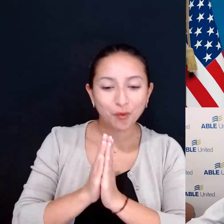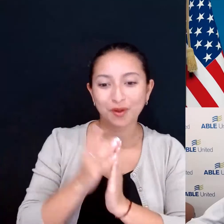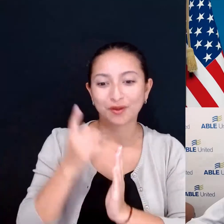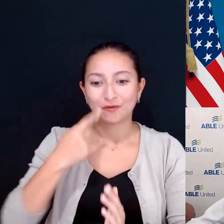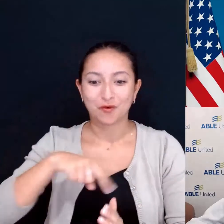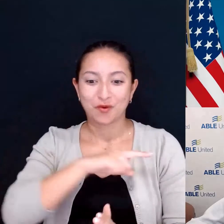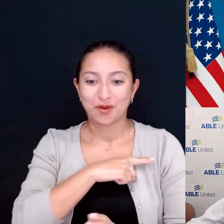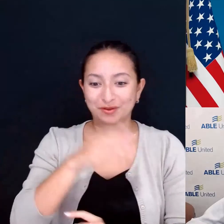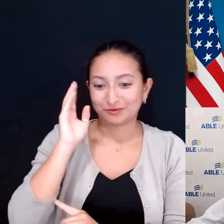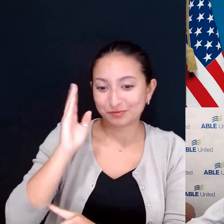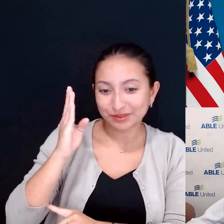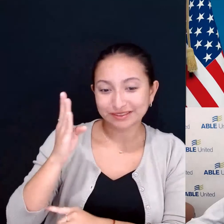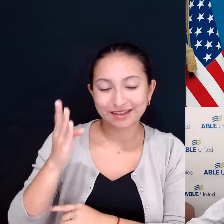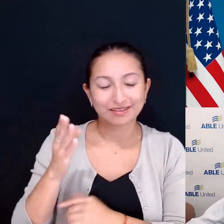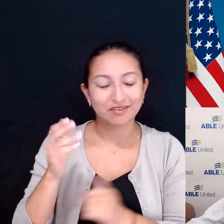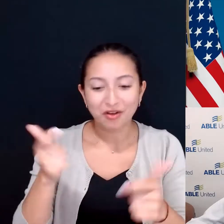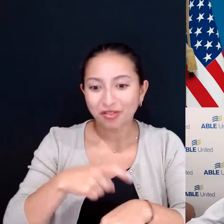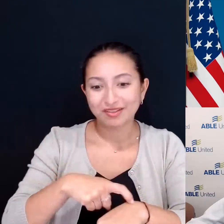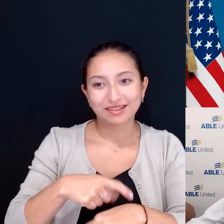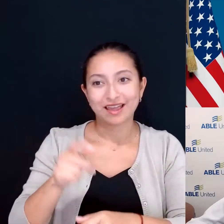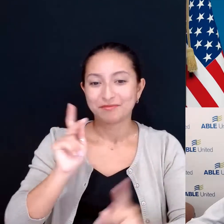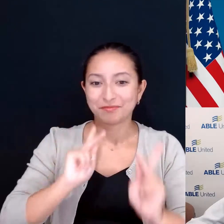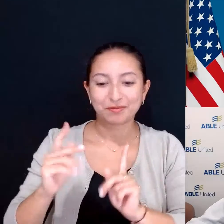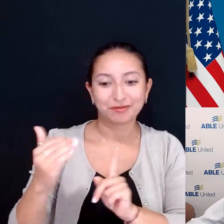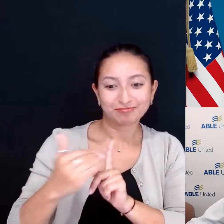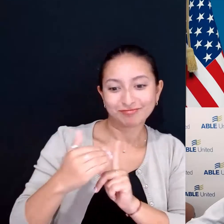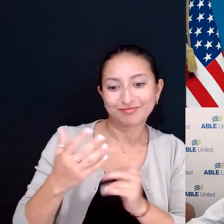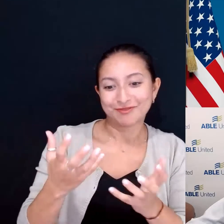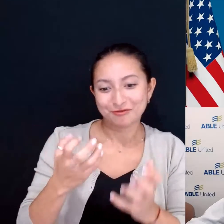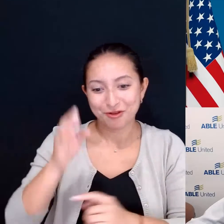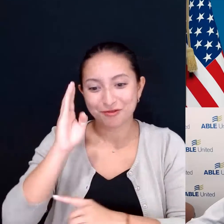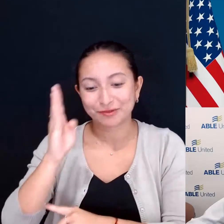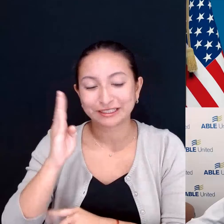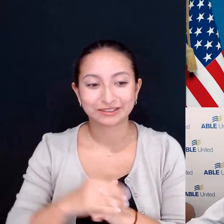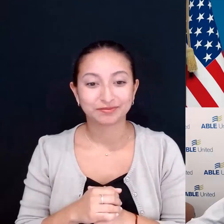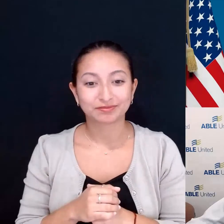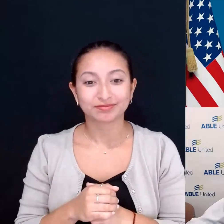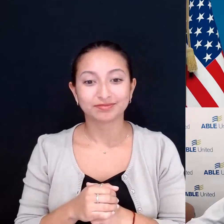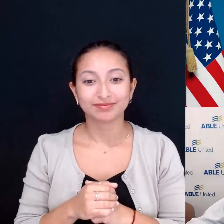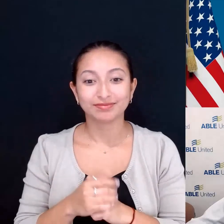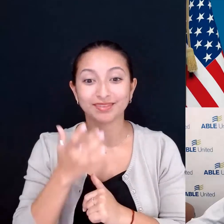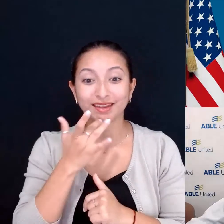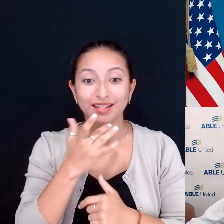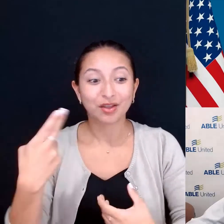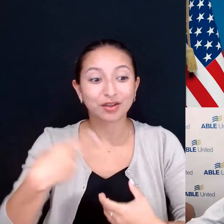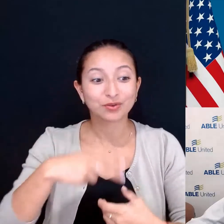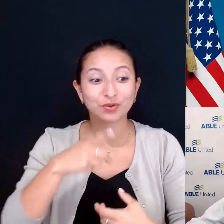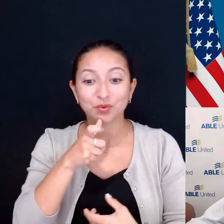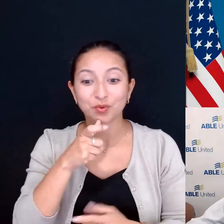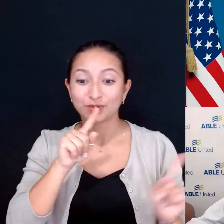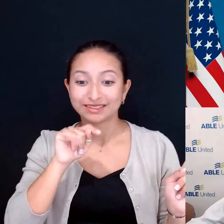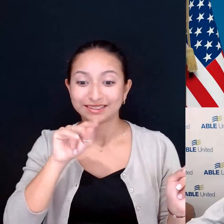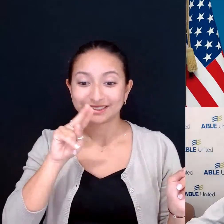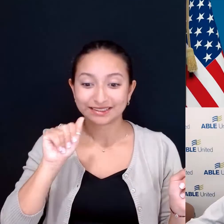presentations we get asked for all the time. And I'm very lucky to have with us Tina Louise Williams, who